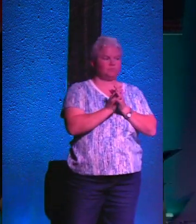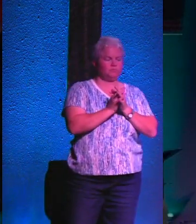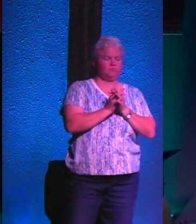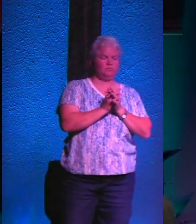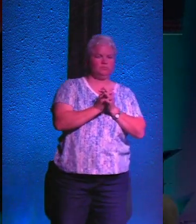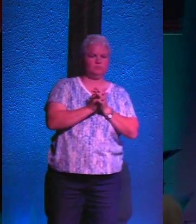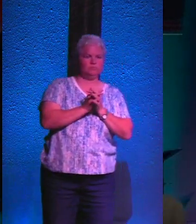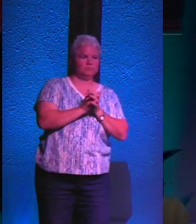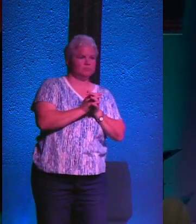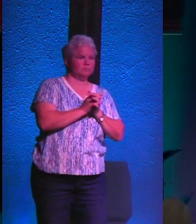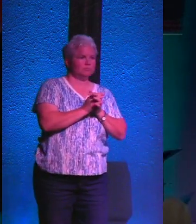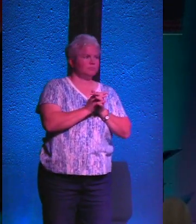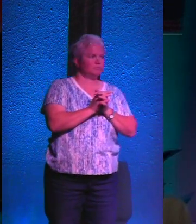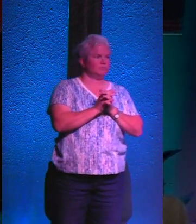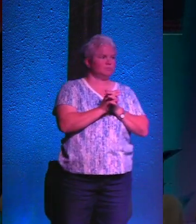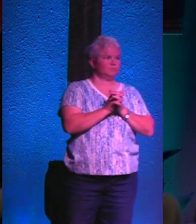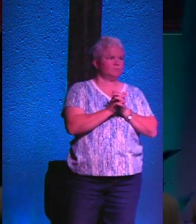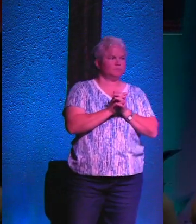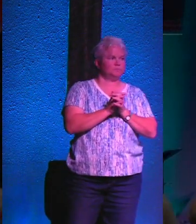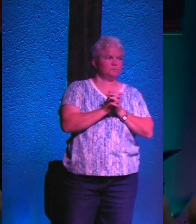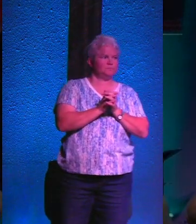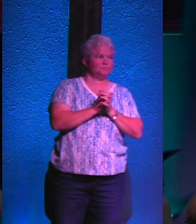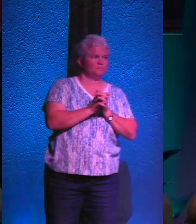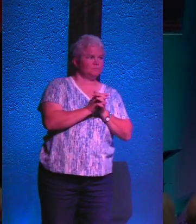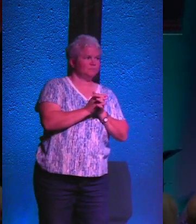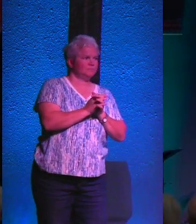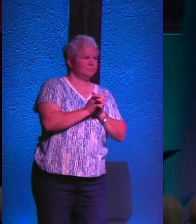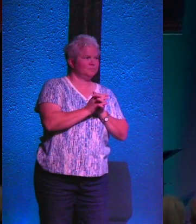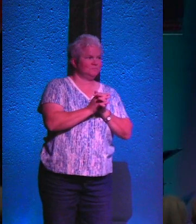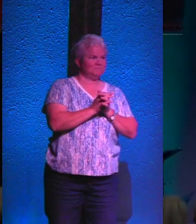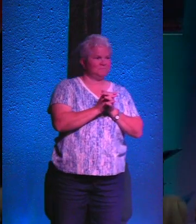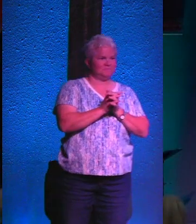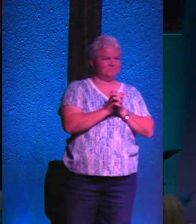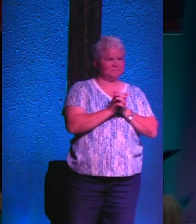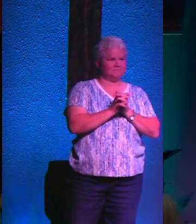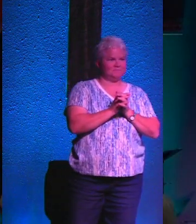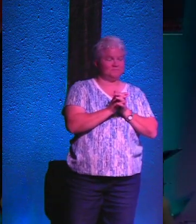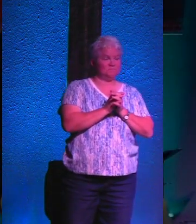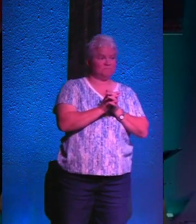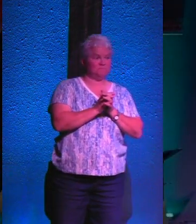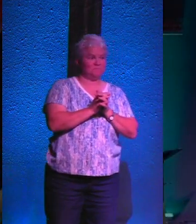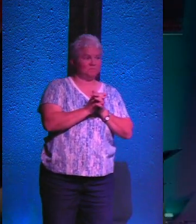doesn't matter. God doesn't care. Why is everybody laughing?